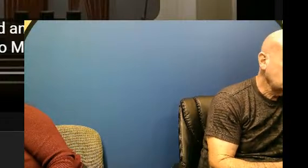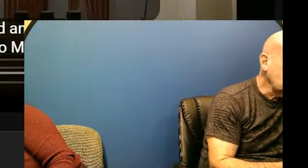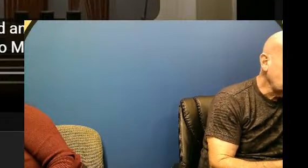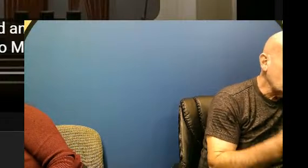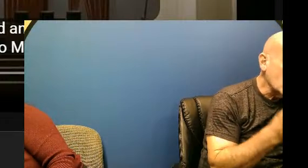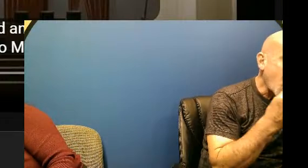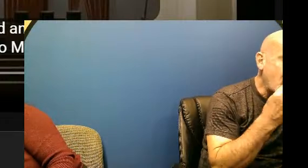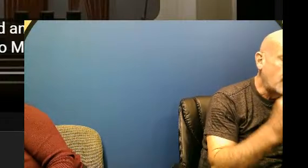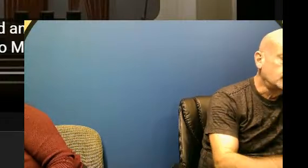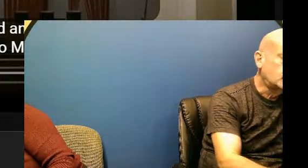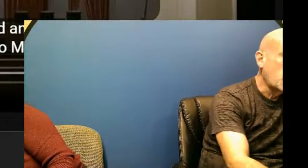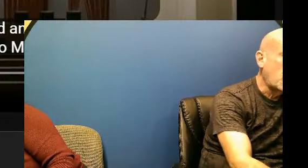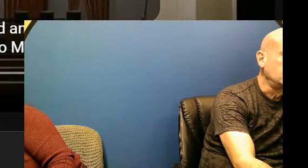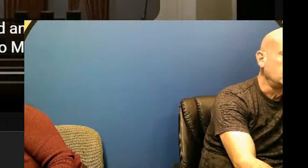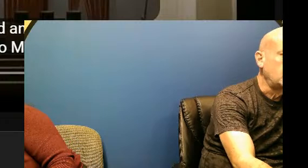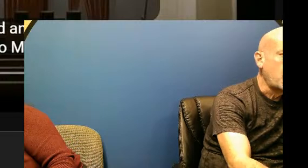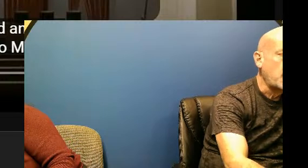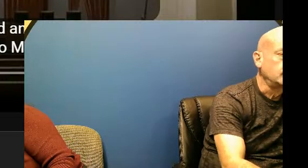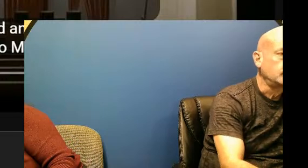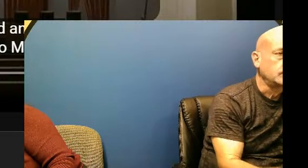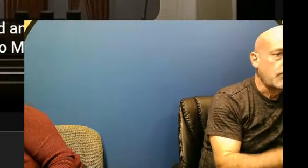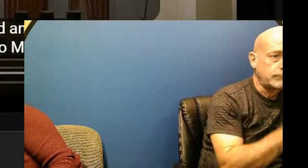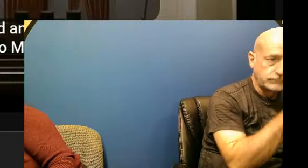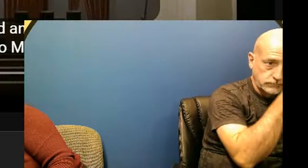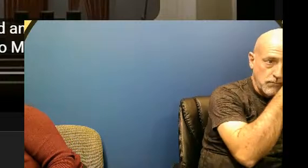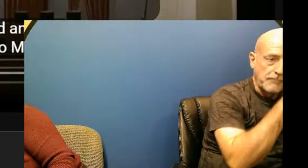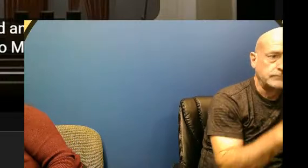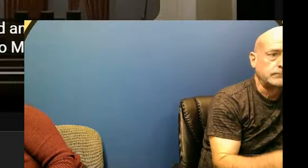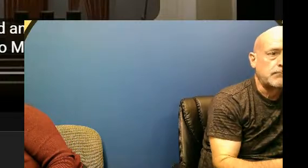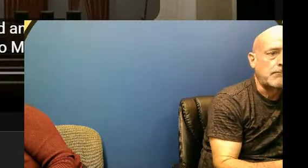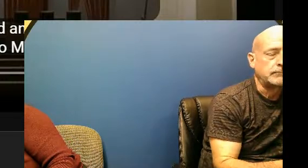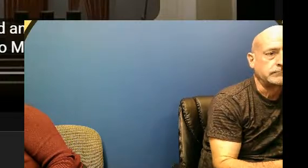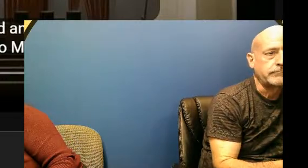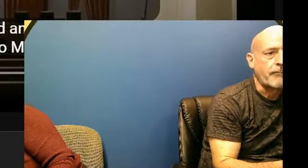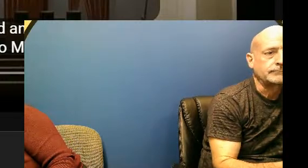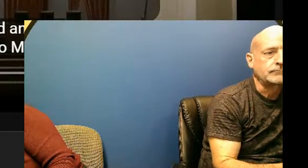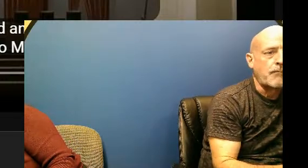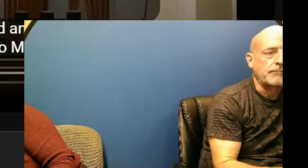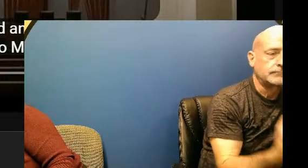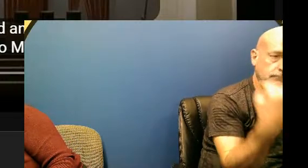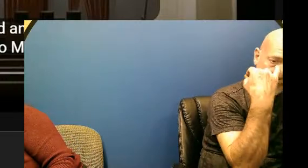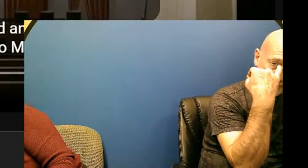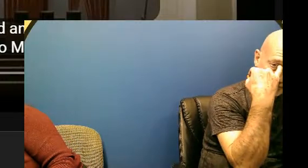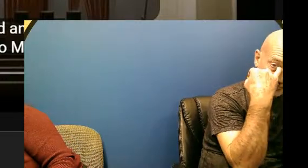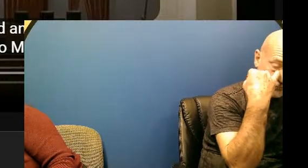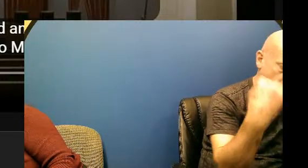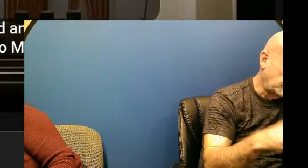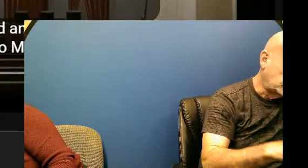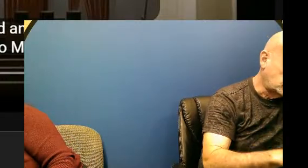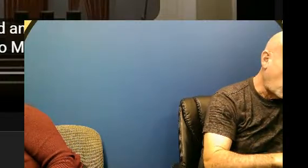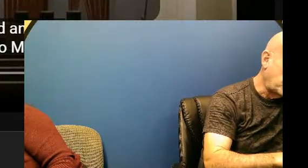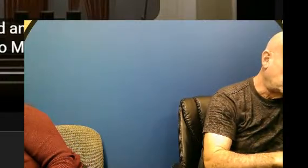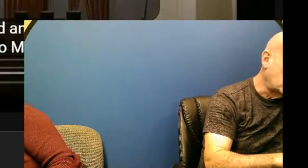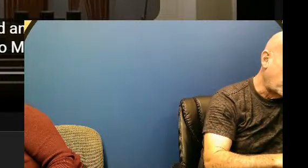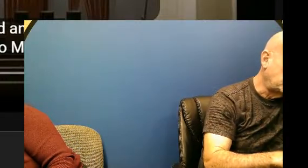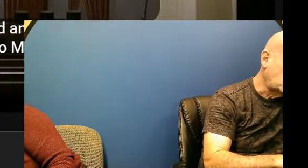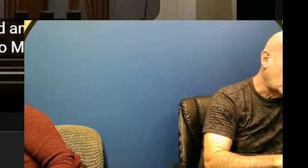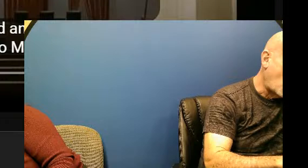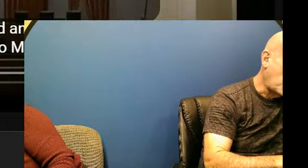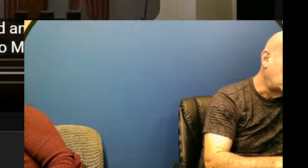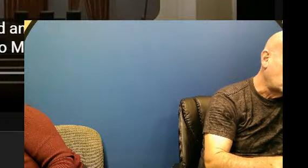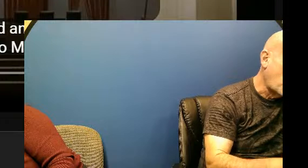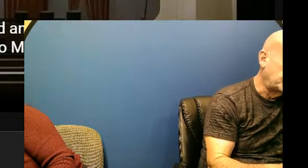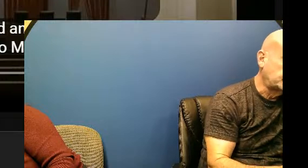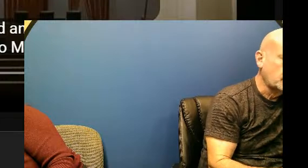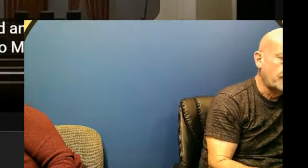to that, I think the answer is inescapably that the government and Congress itself was worried about content. The government itself is here saying